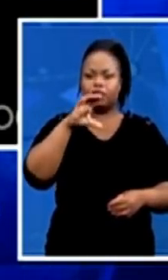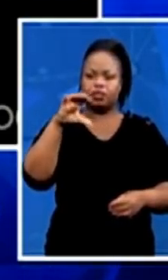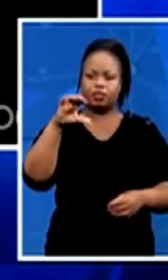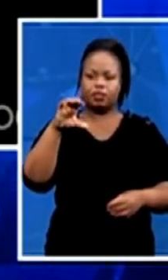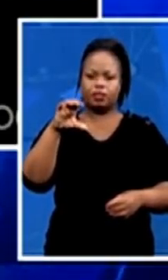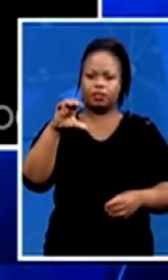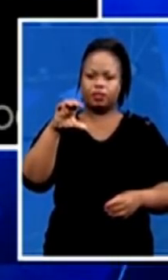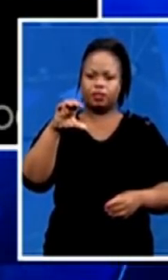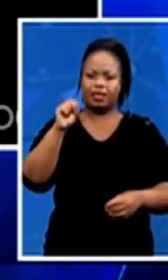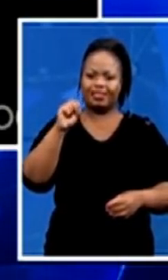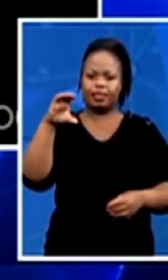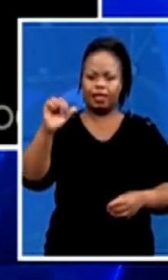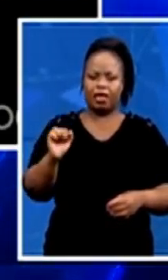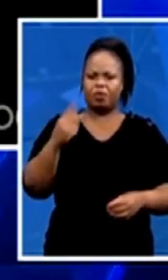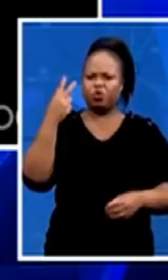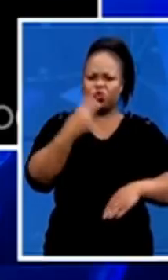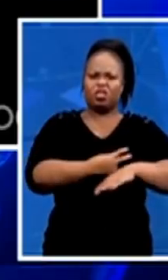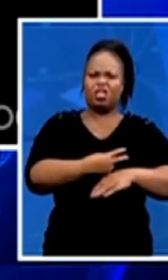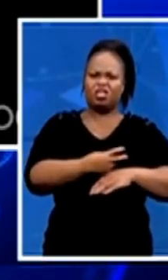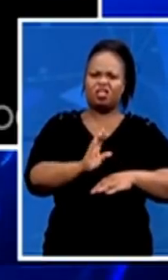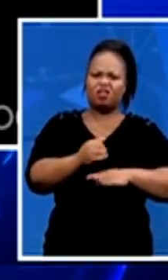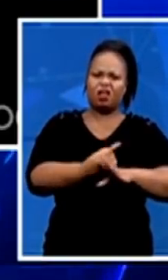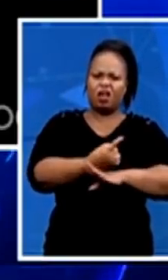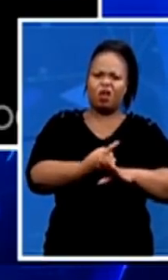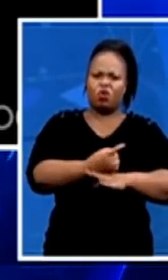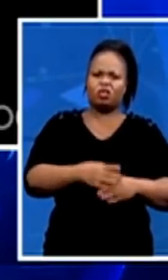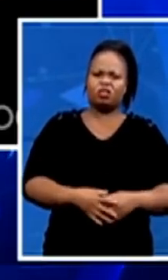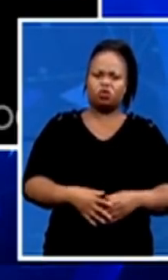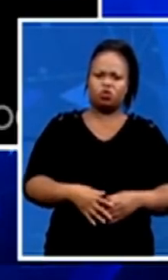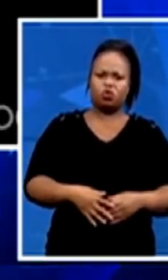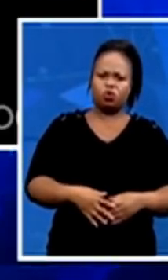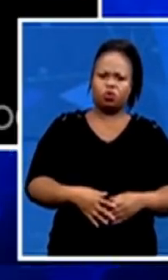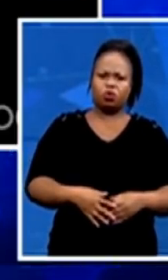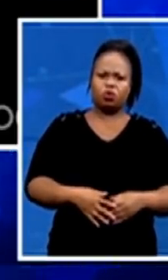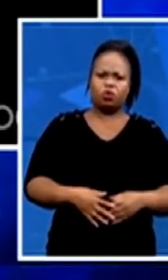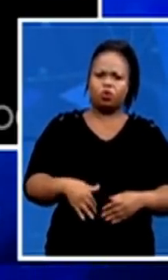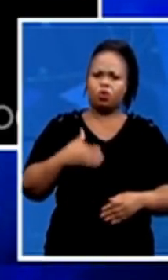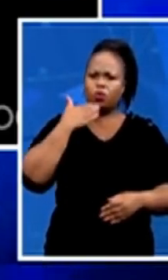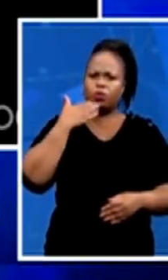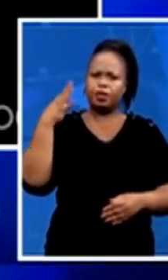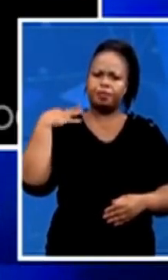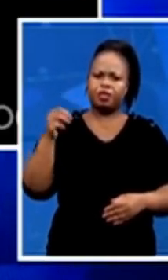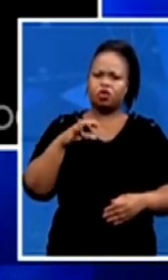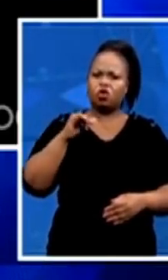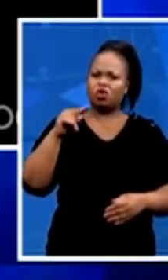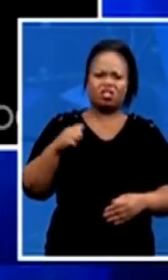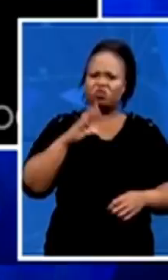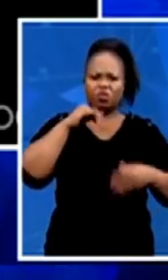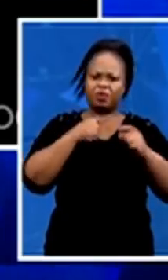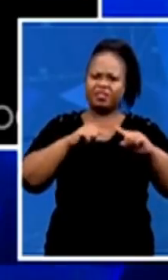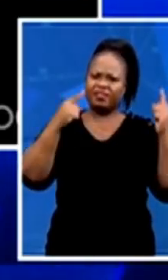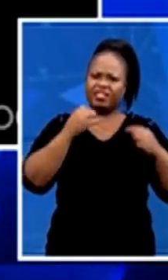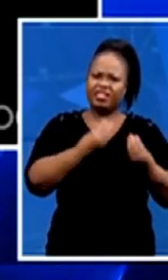Beer case. In Minister of Kokta versus De Beer. We're not talking about the same thing, are we? That's a case of scandalizing the